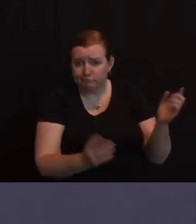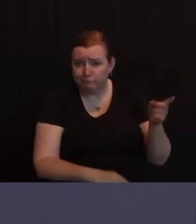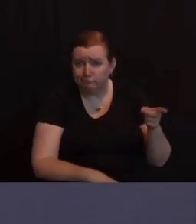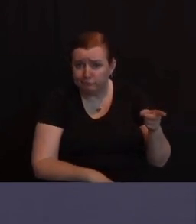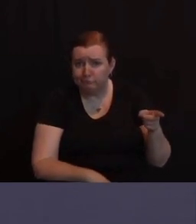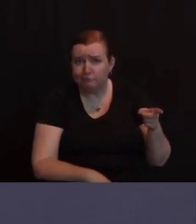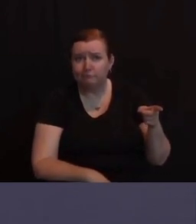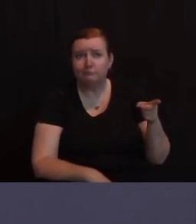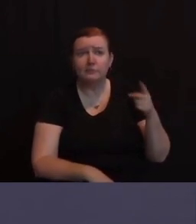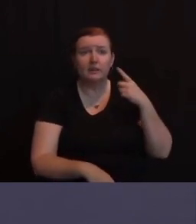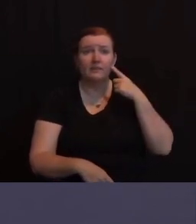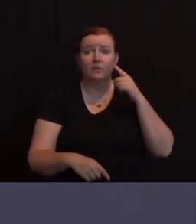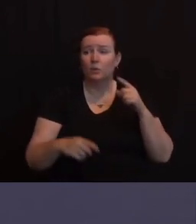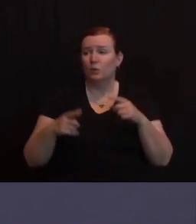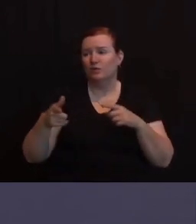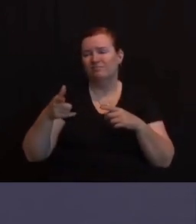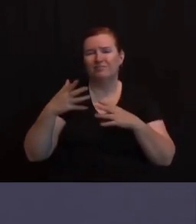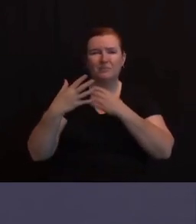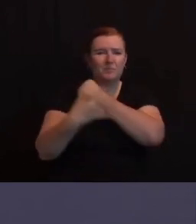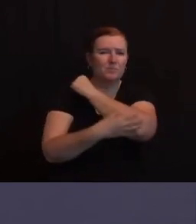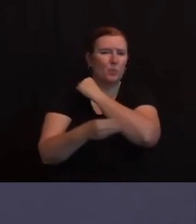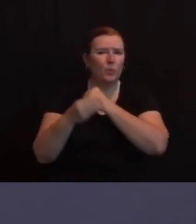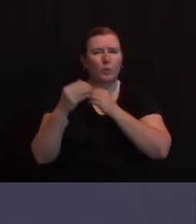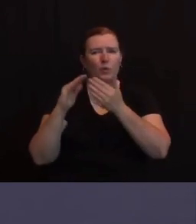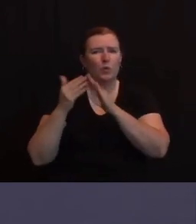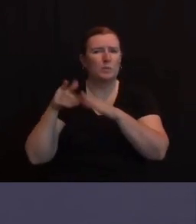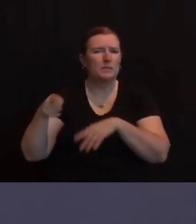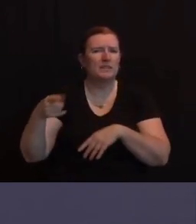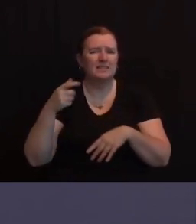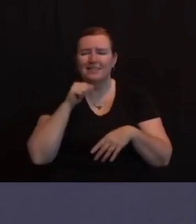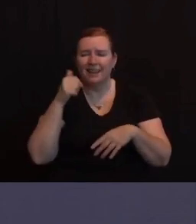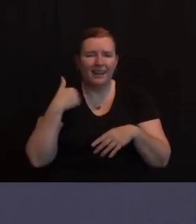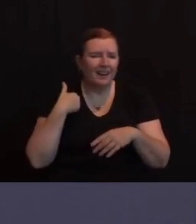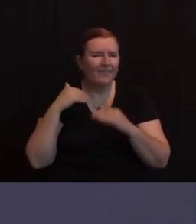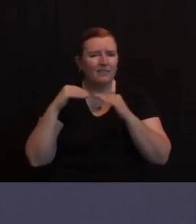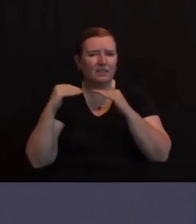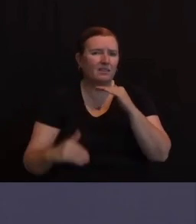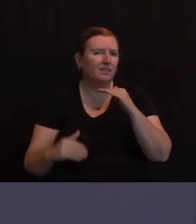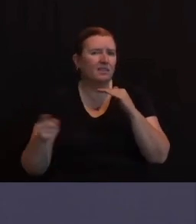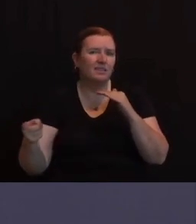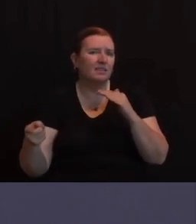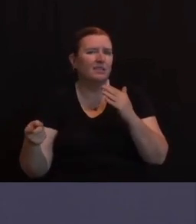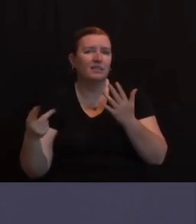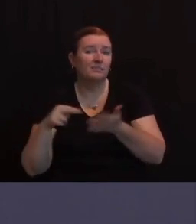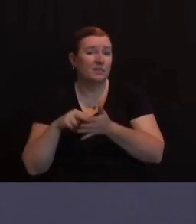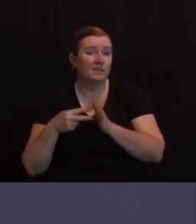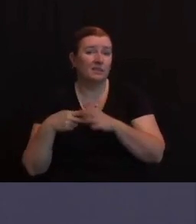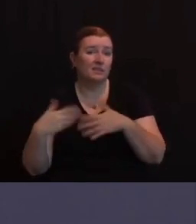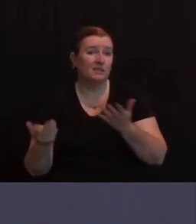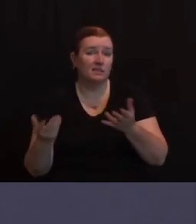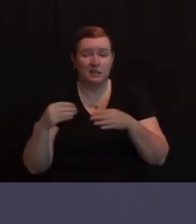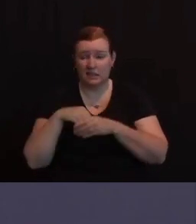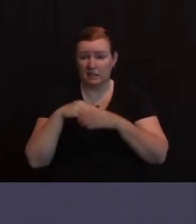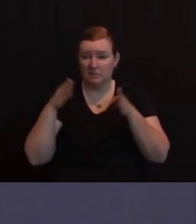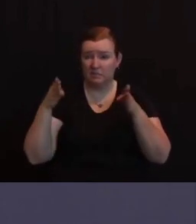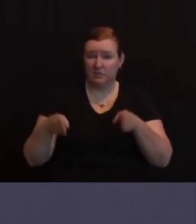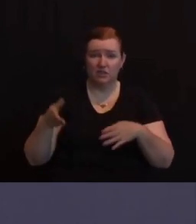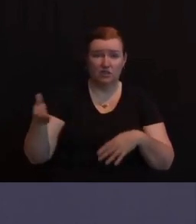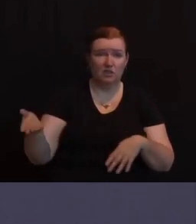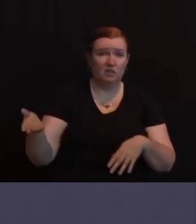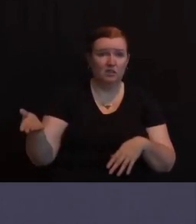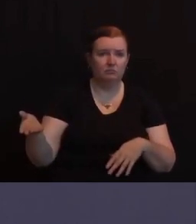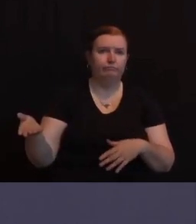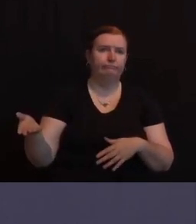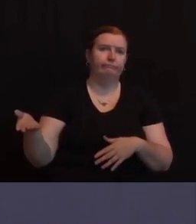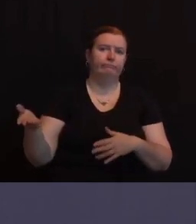of communities in our state that don't look like that, and where in-person education is not only